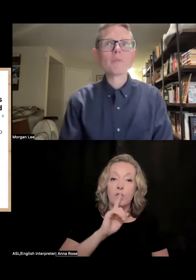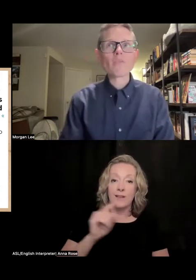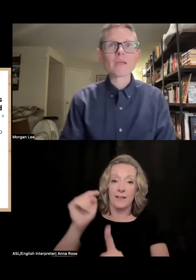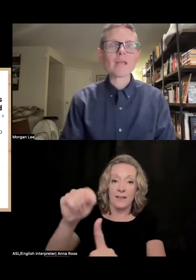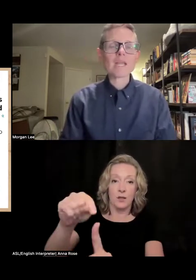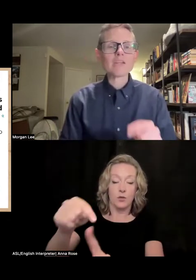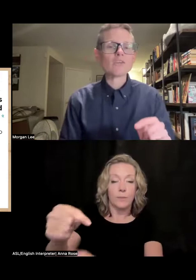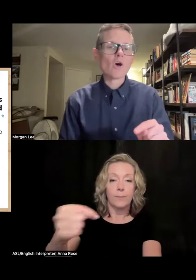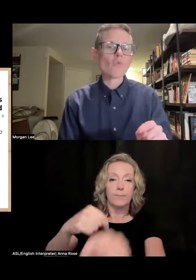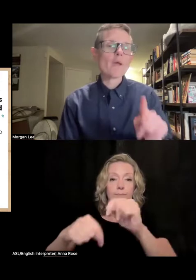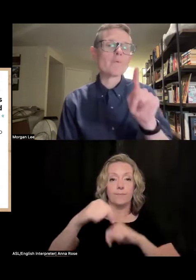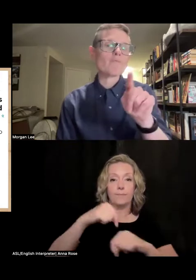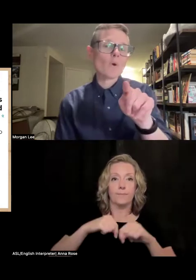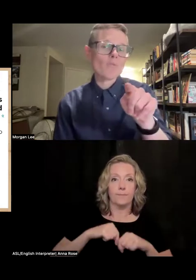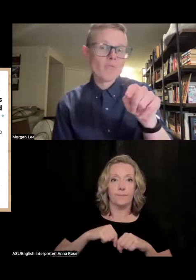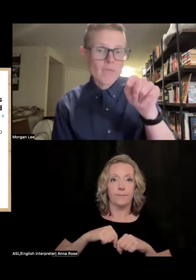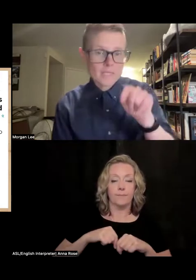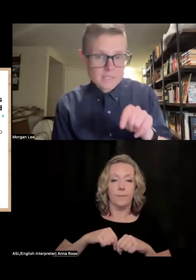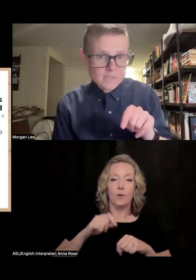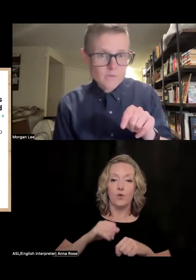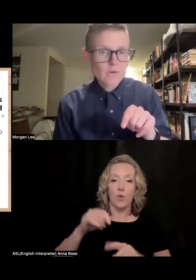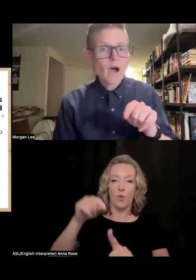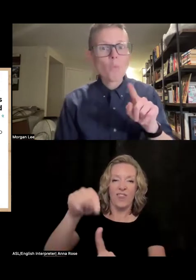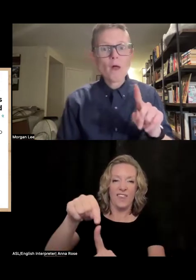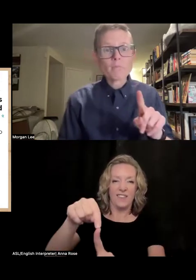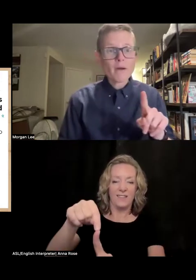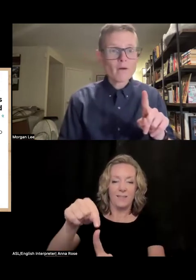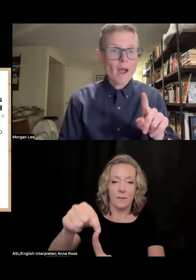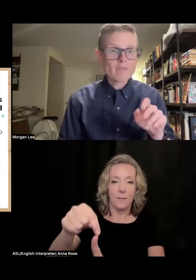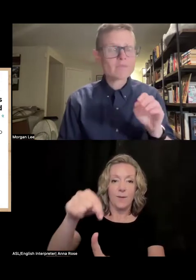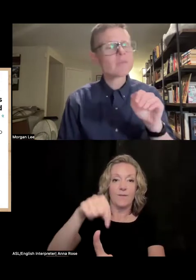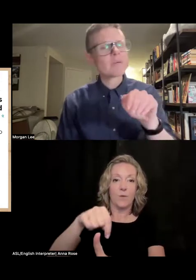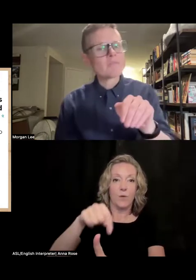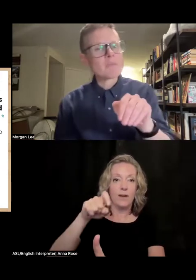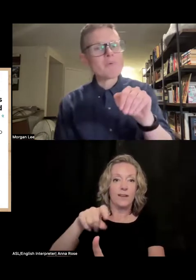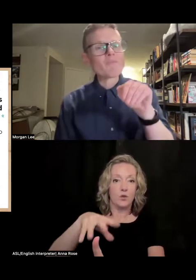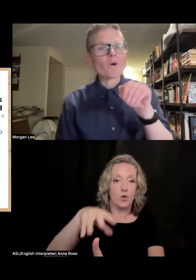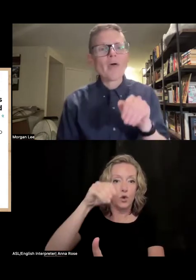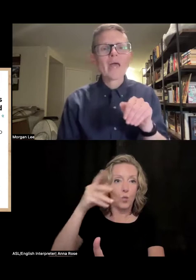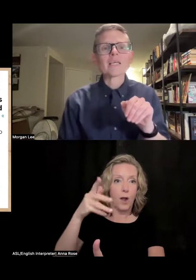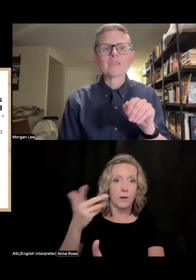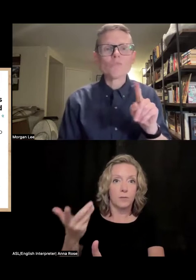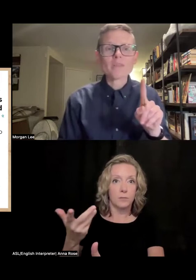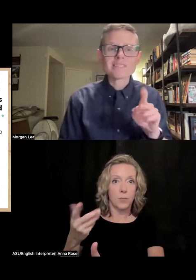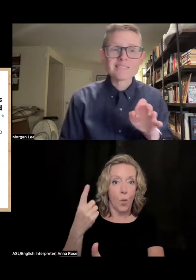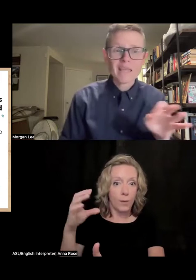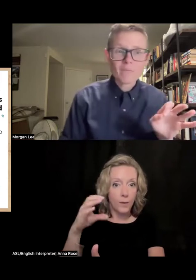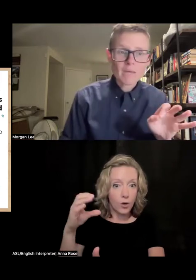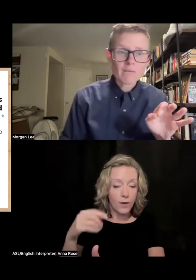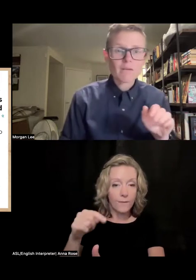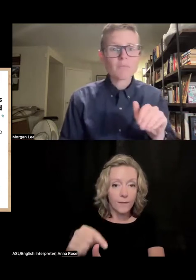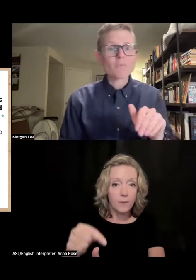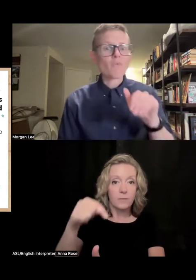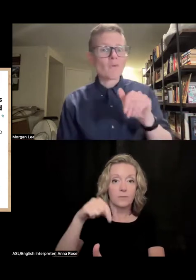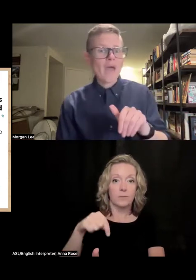would be the thing they needed to know right before this? A 1 paragraph? Maybe before that is 1